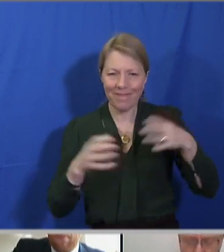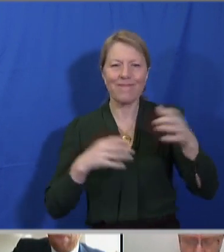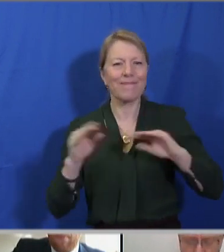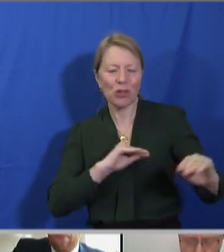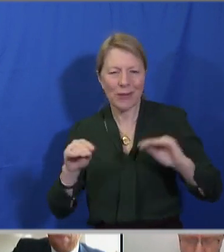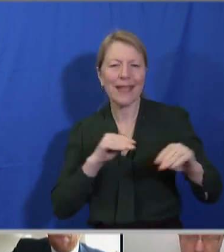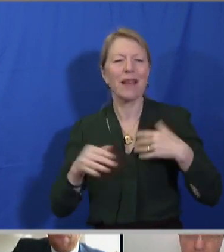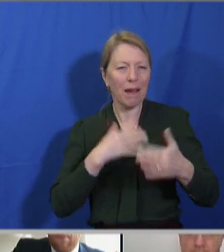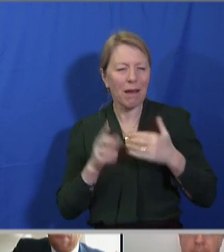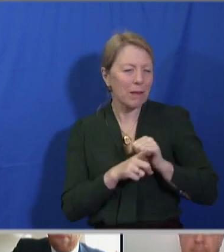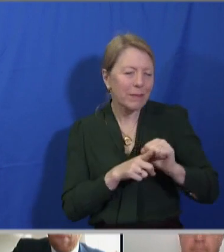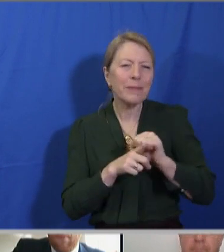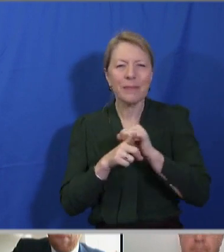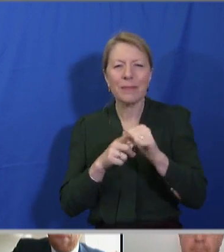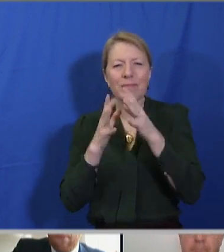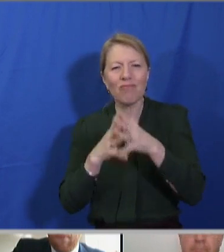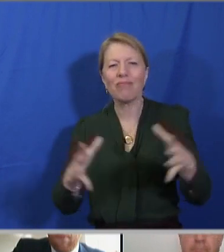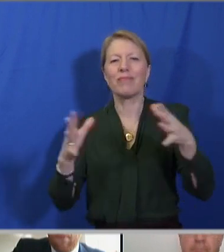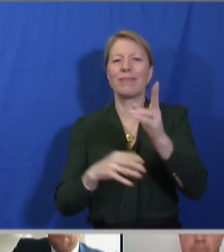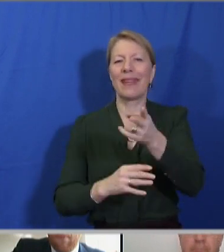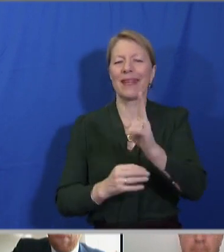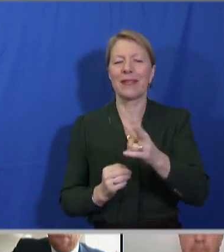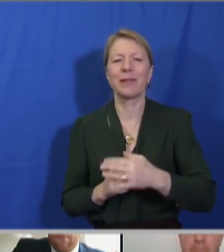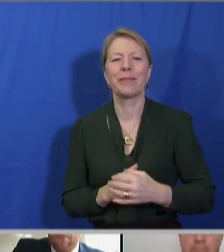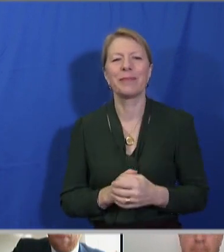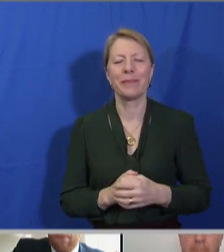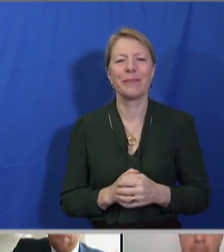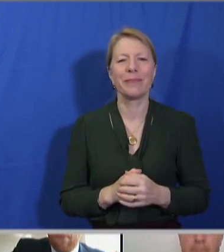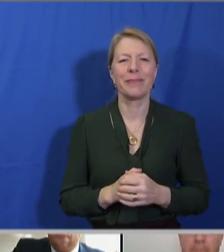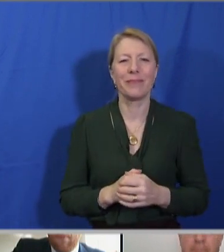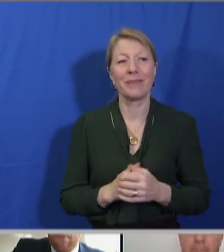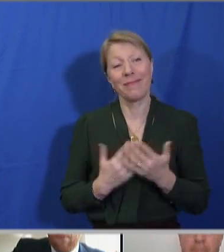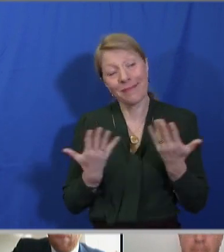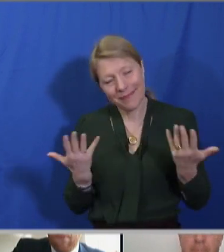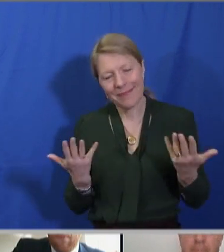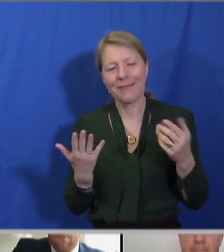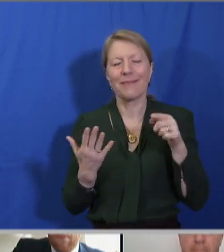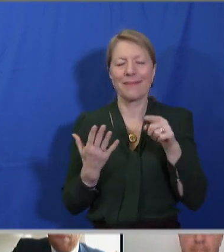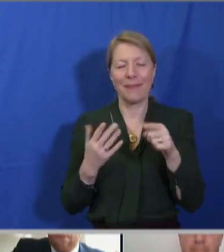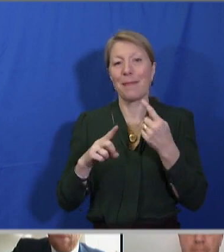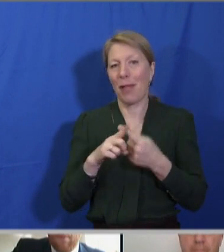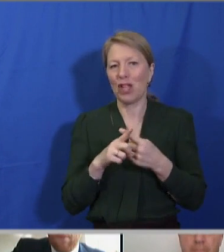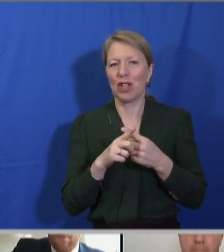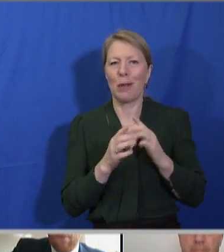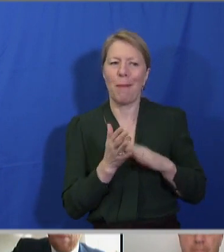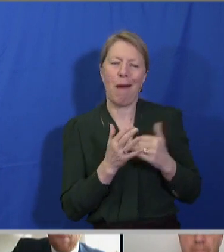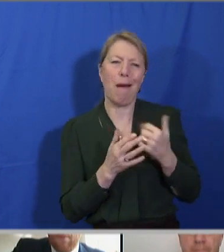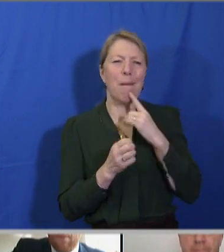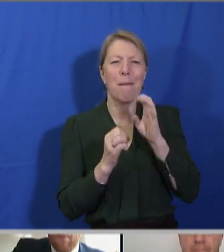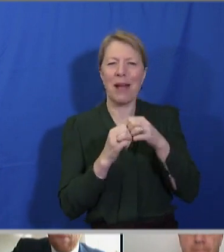to really meet the root cause of some of those workforce shortages, in addition to the issues that Mark has mentioned